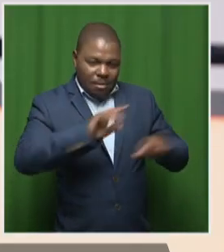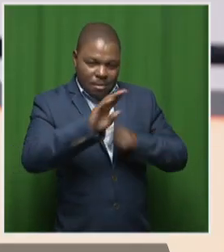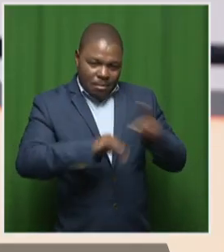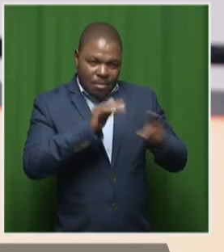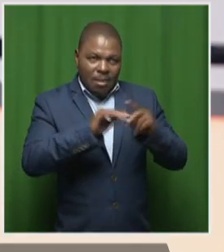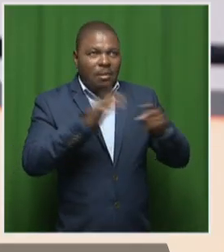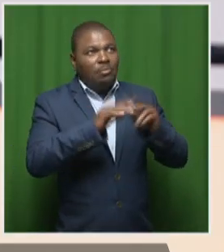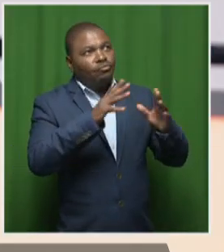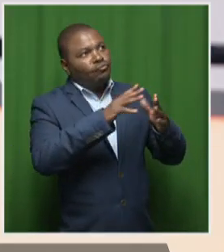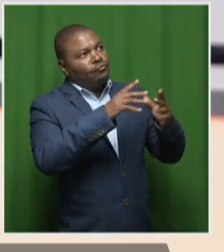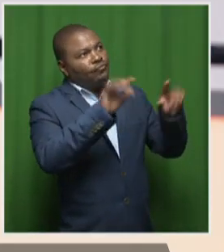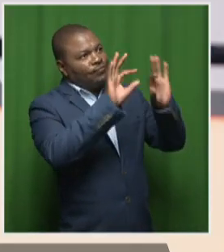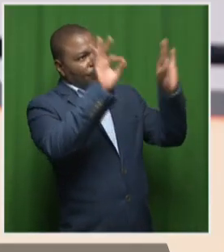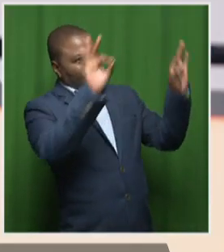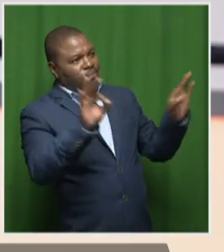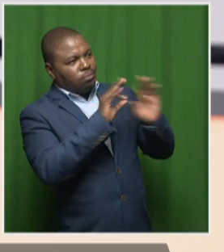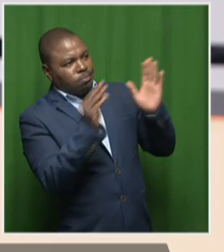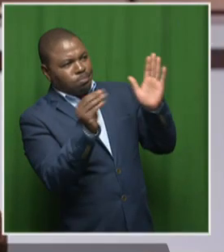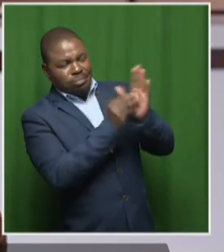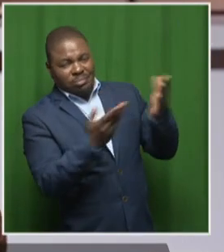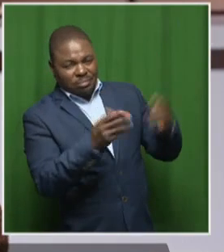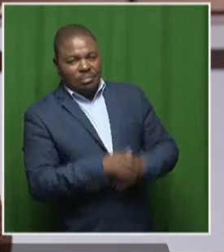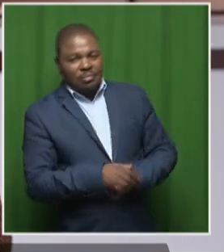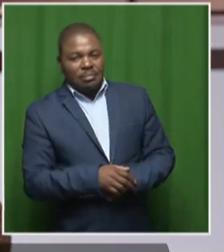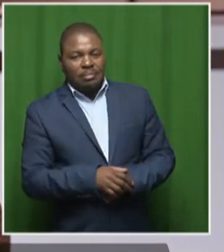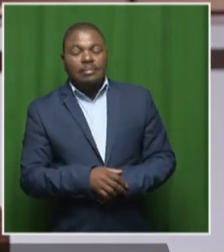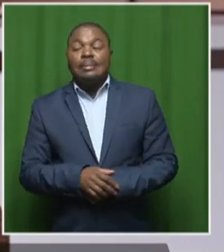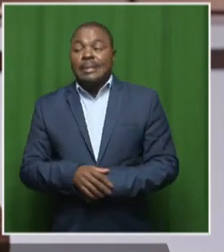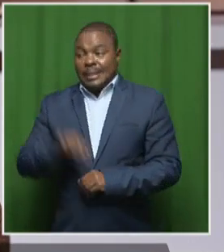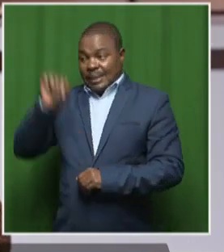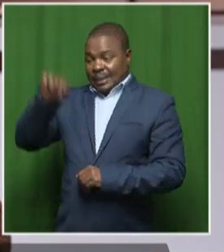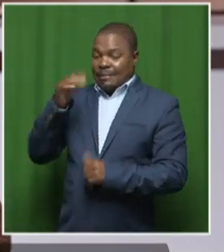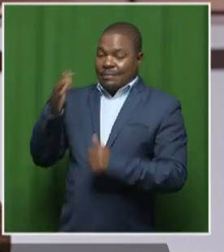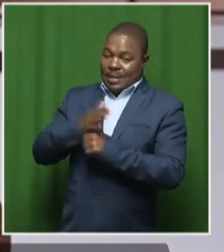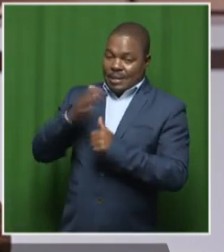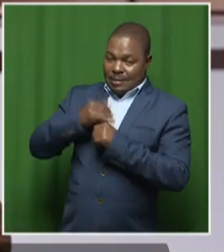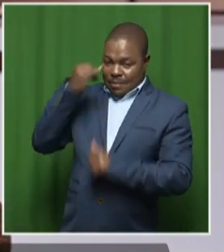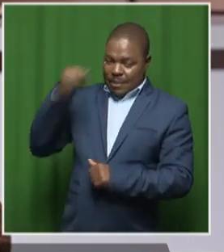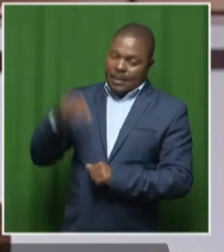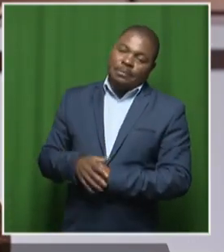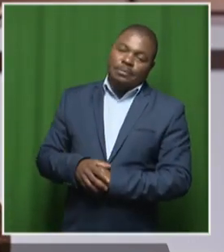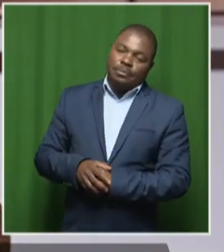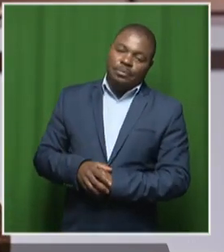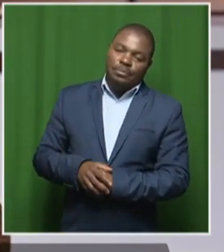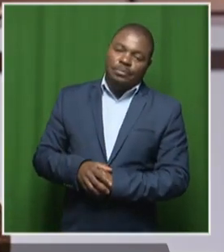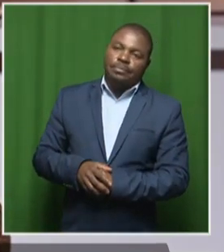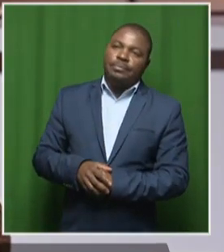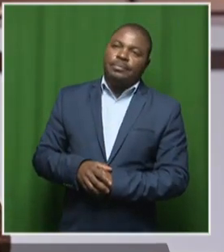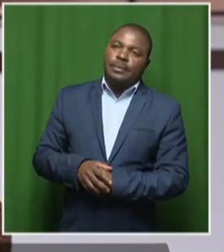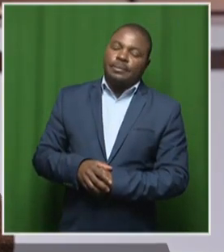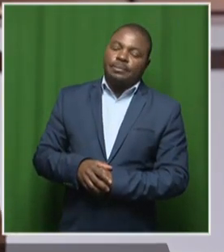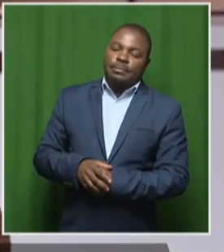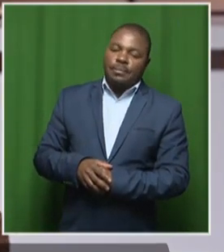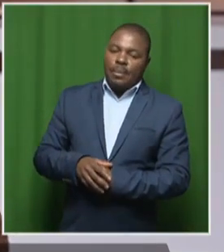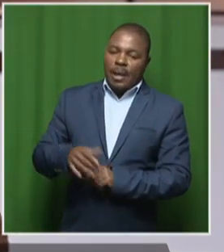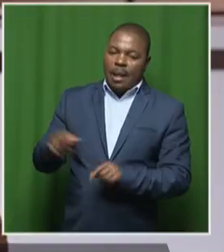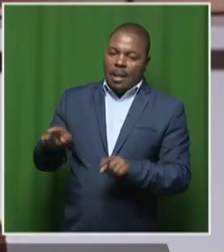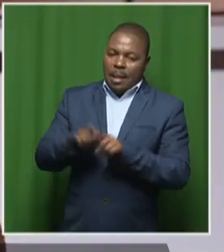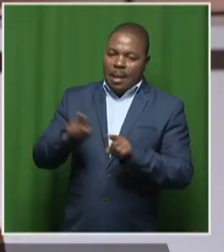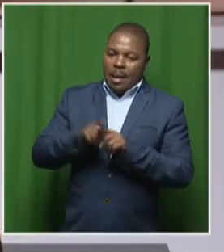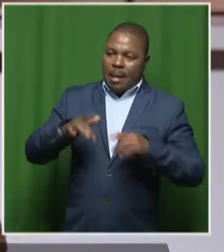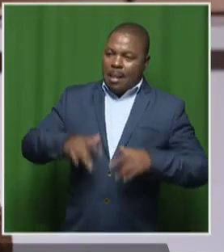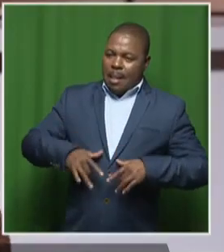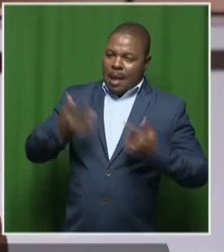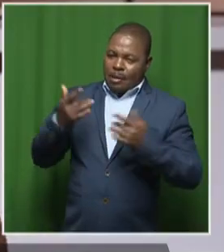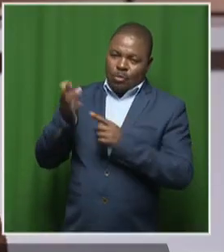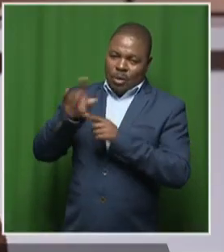canvas or frame it or whatever. Initially, that was the idea. So it was like to resemble life in a way.